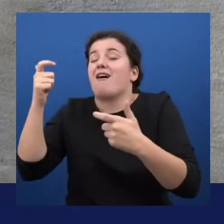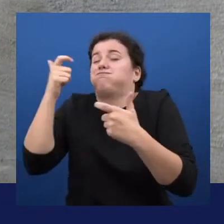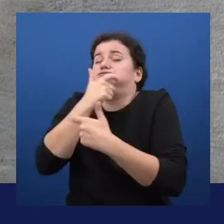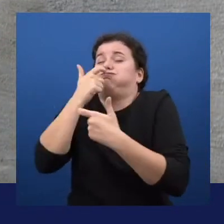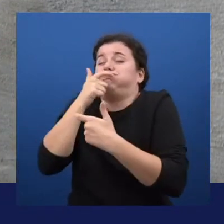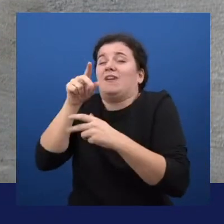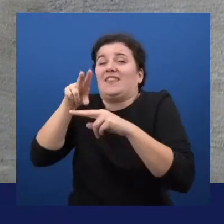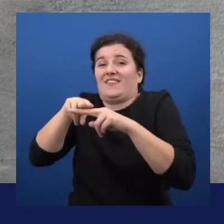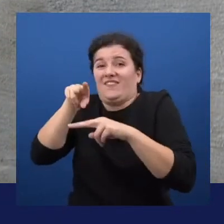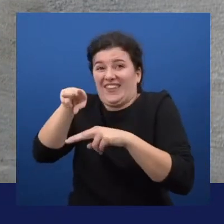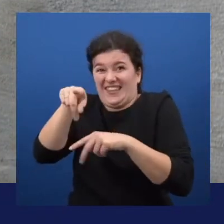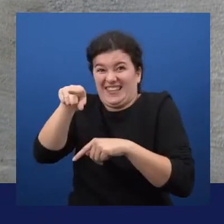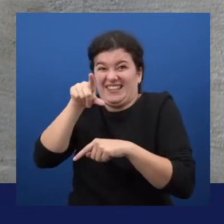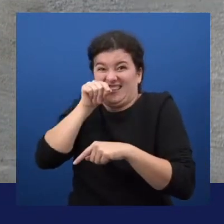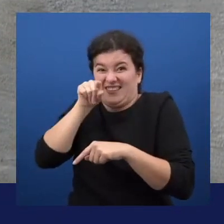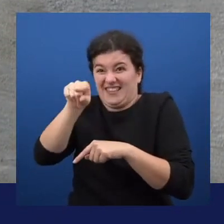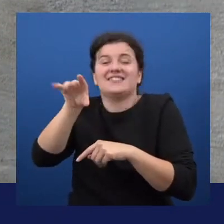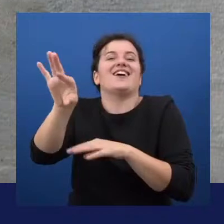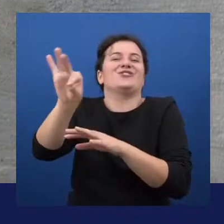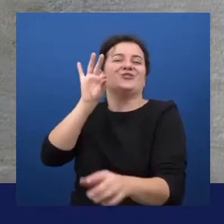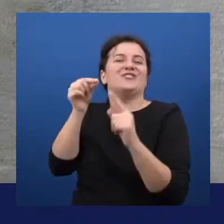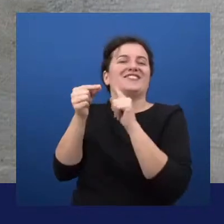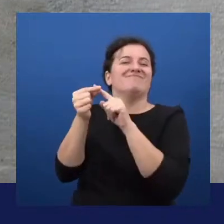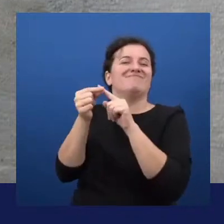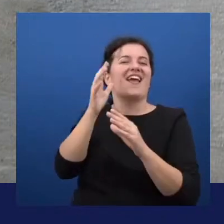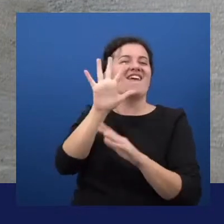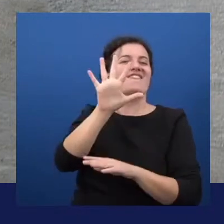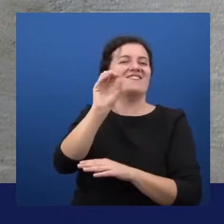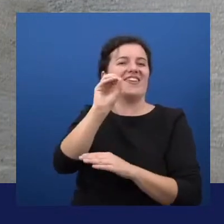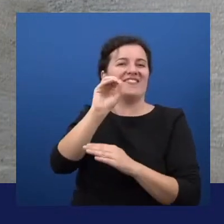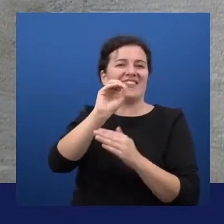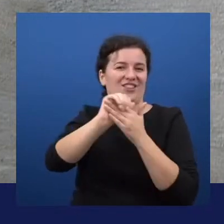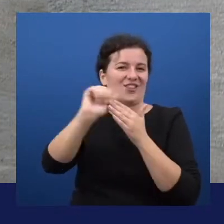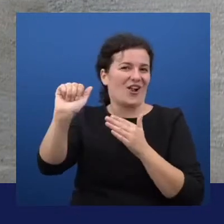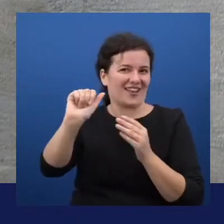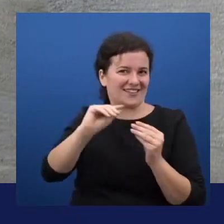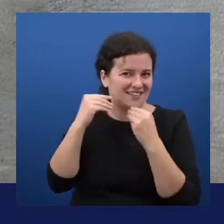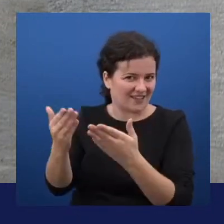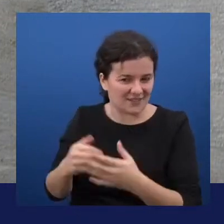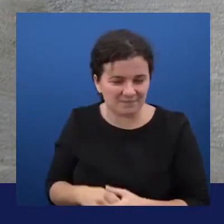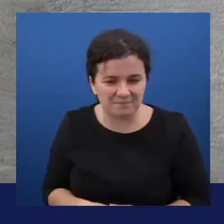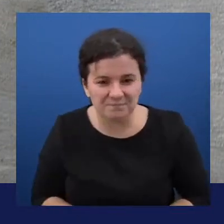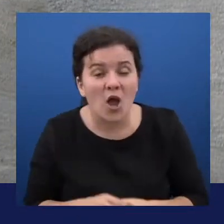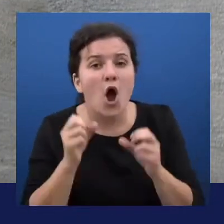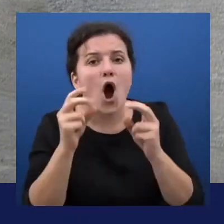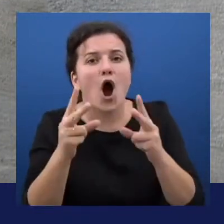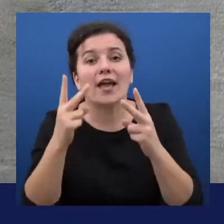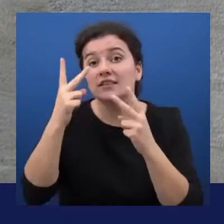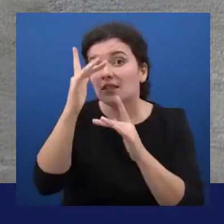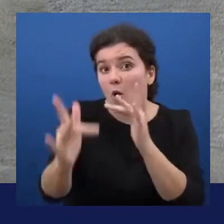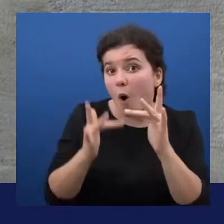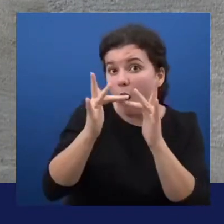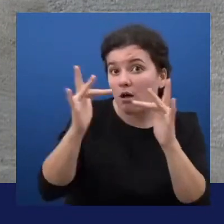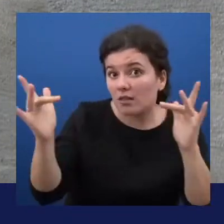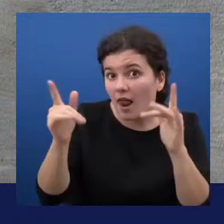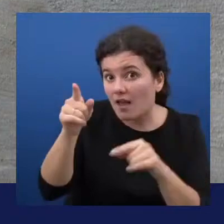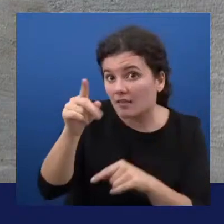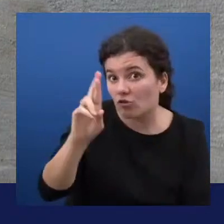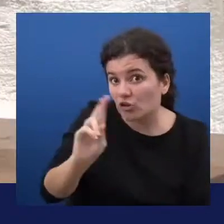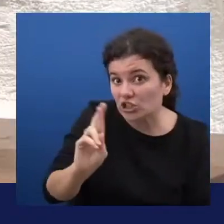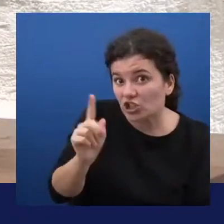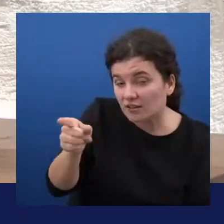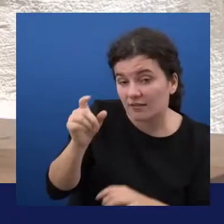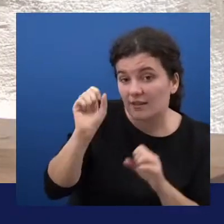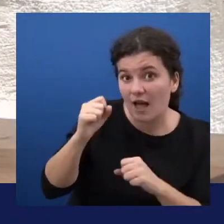Remember to include the C# corner and the Global AI Community hashtag in there because we're giving away free stuff. $50